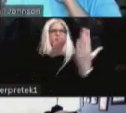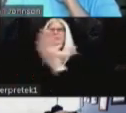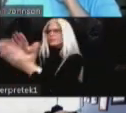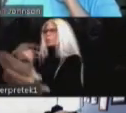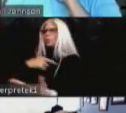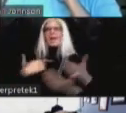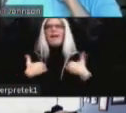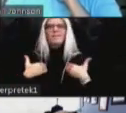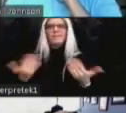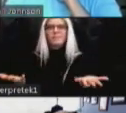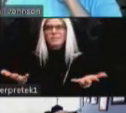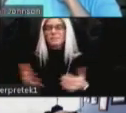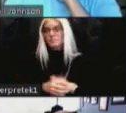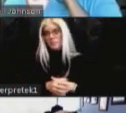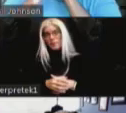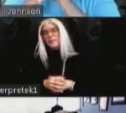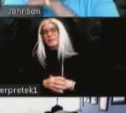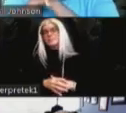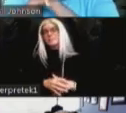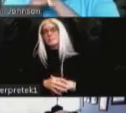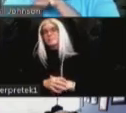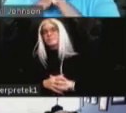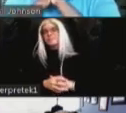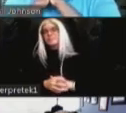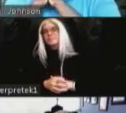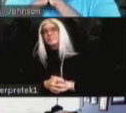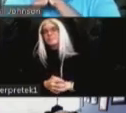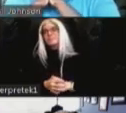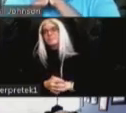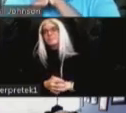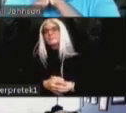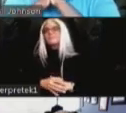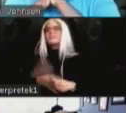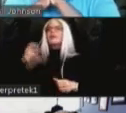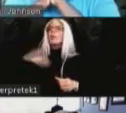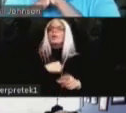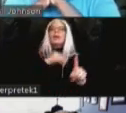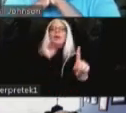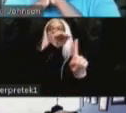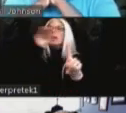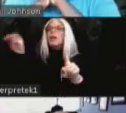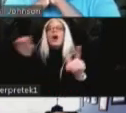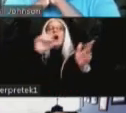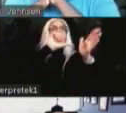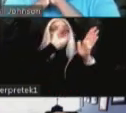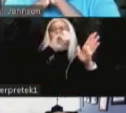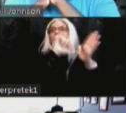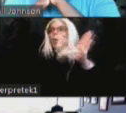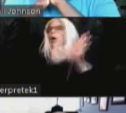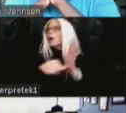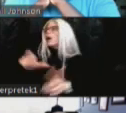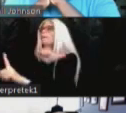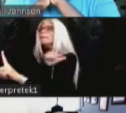going to be putting either code enforcement or law enforcement officers, in these bars instead of,